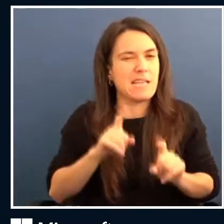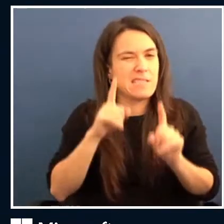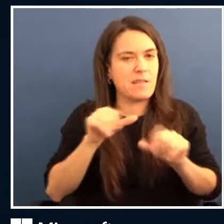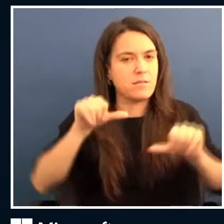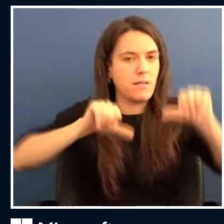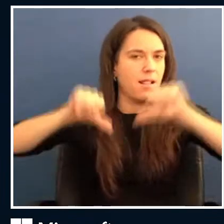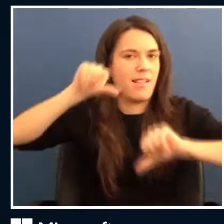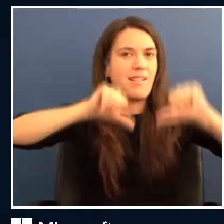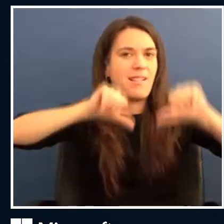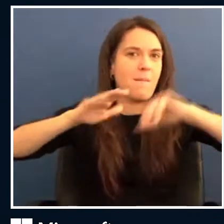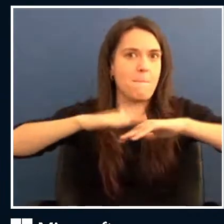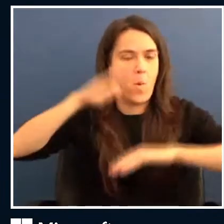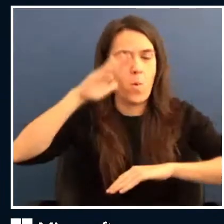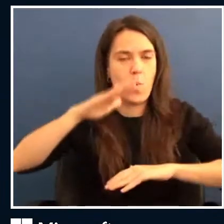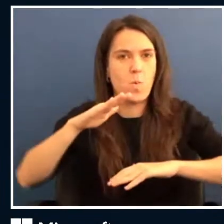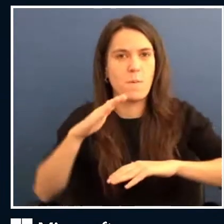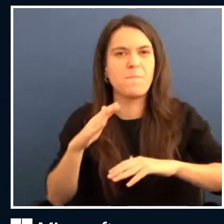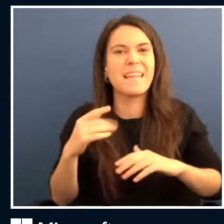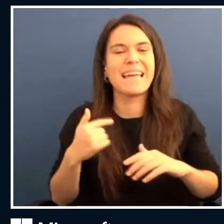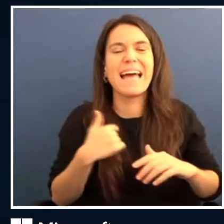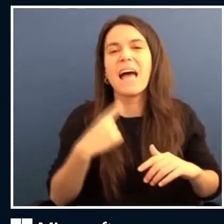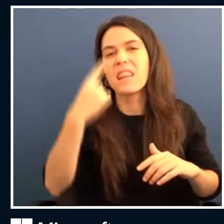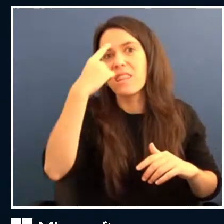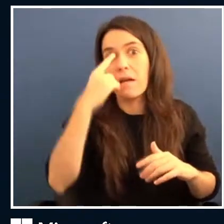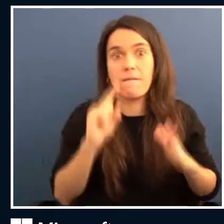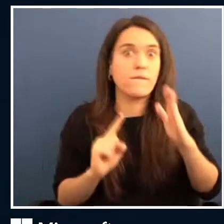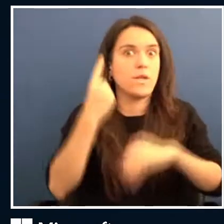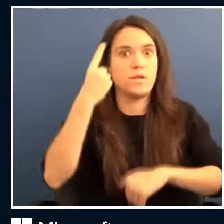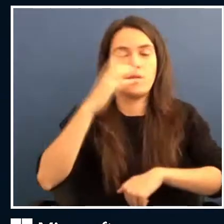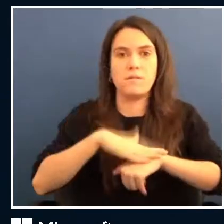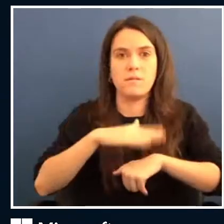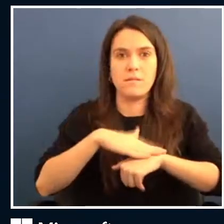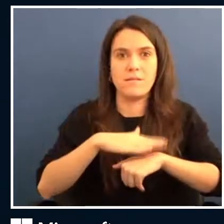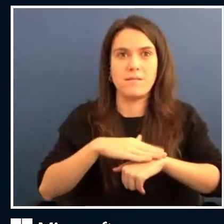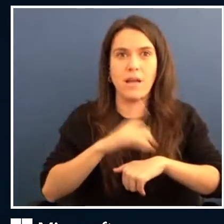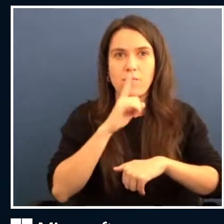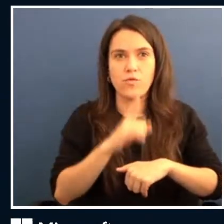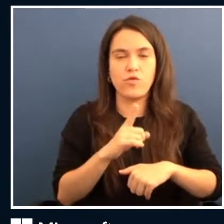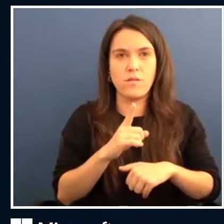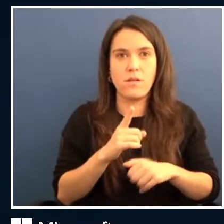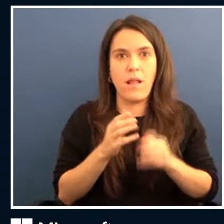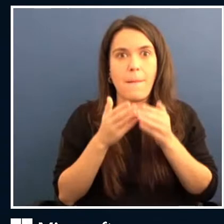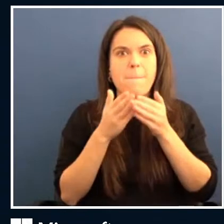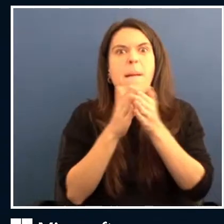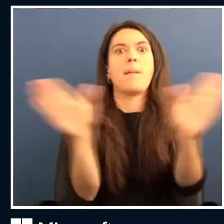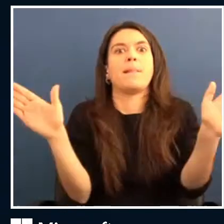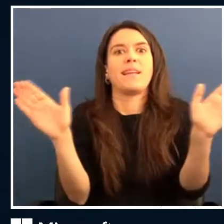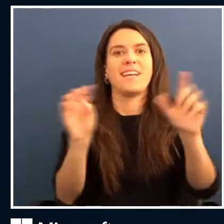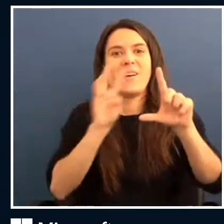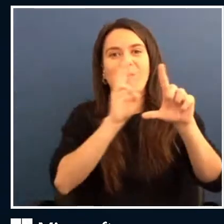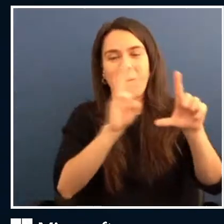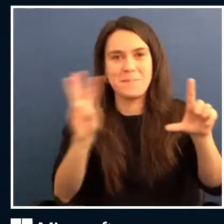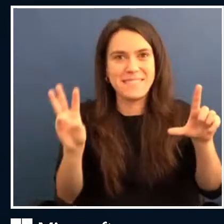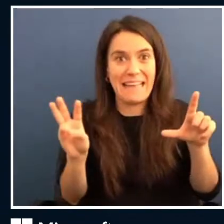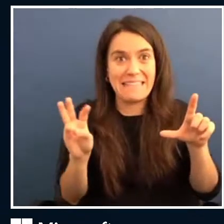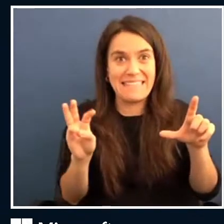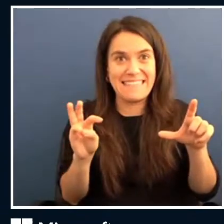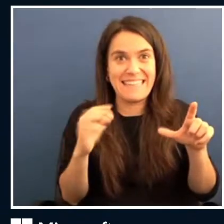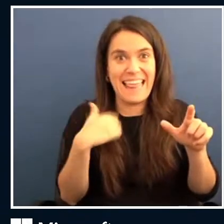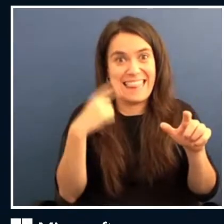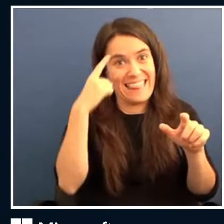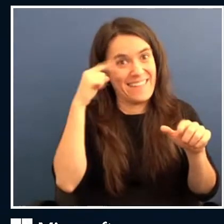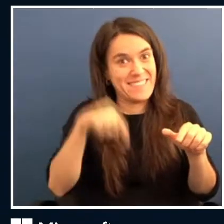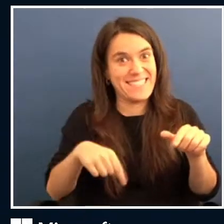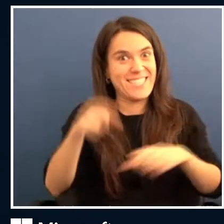actually, I think the first time I've ever deployed it to an actual like public website was like for this talk. And so everything I've